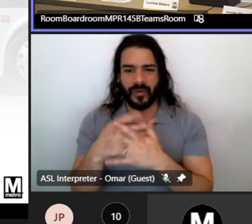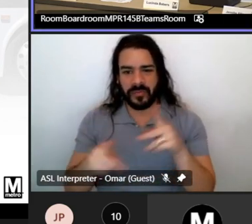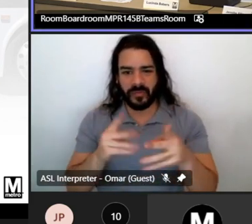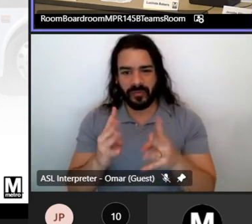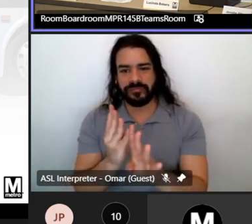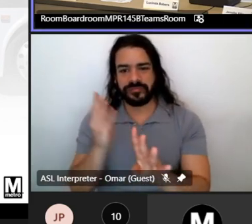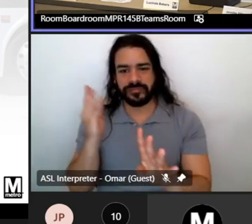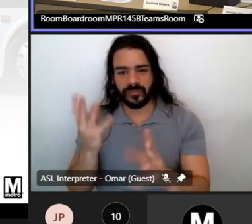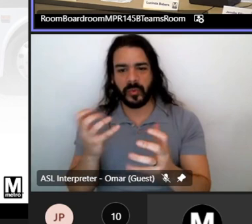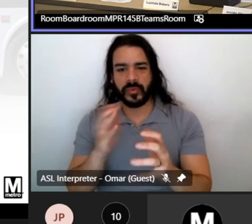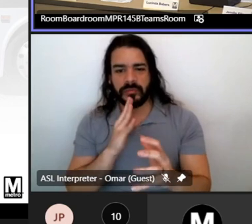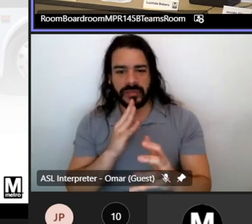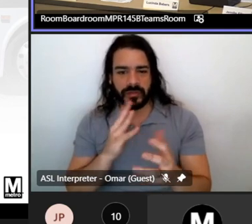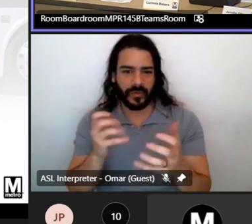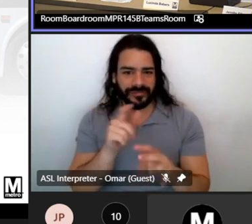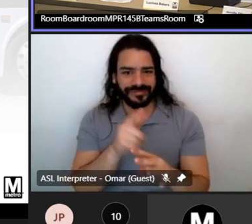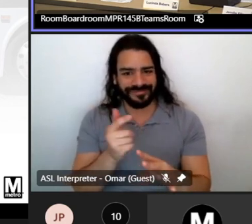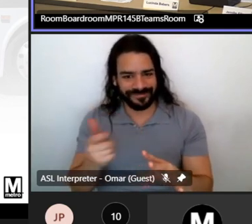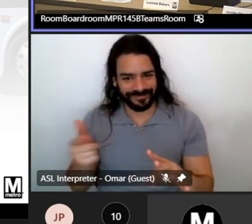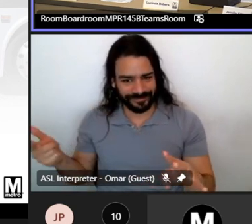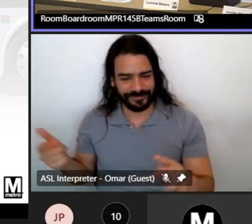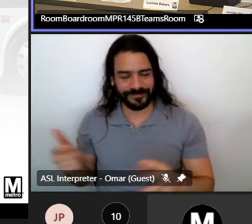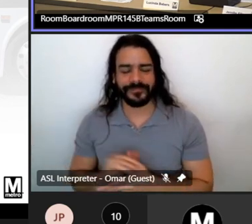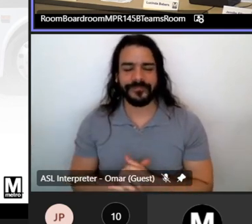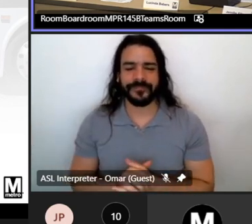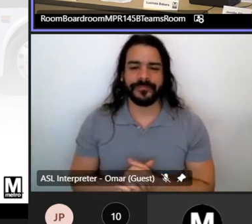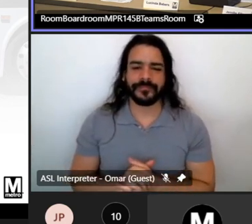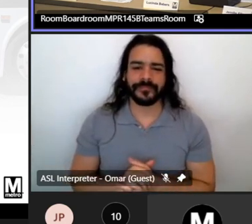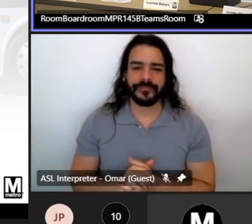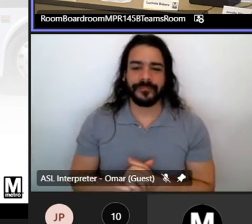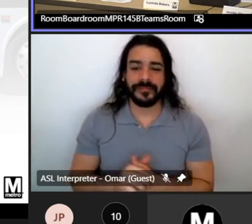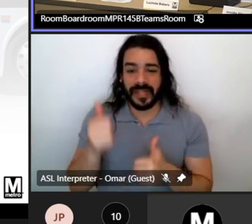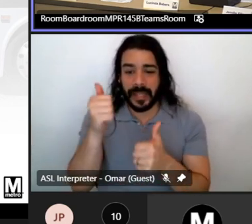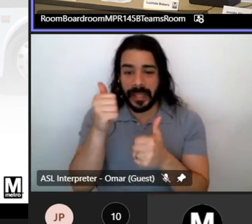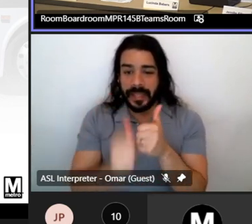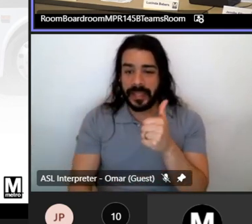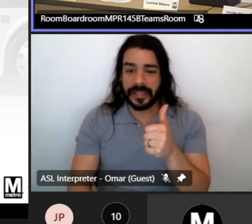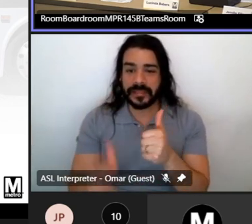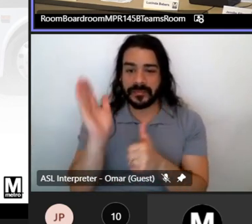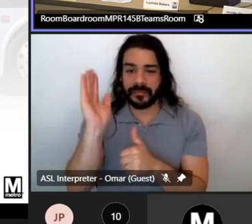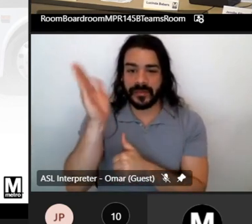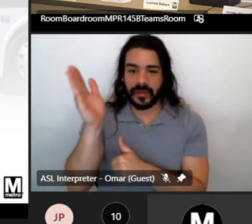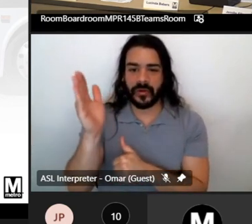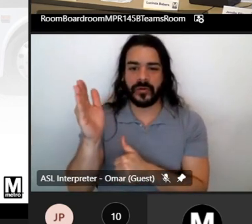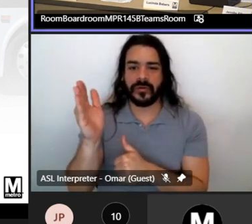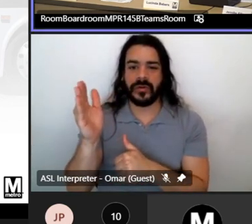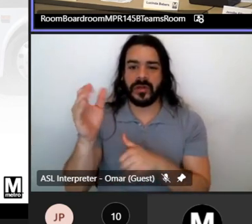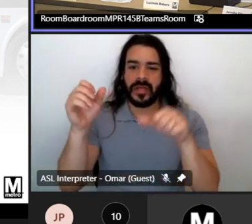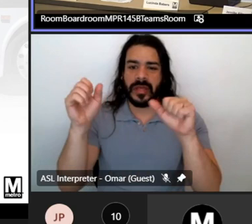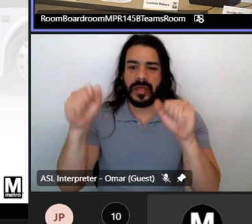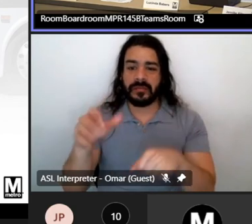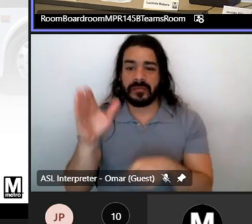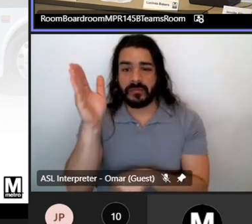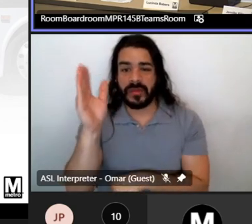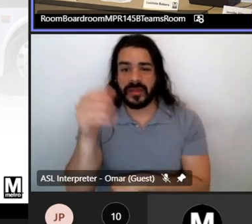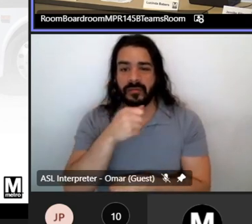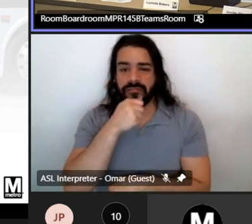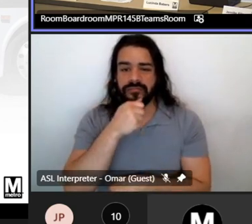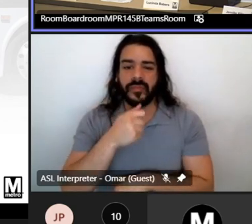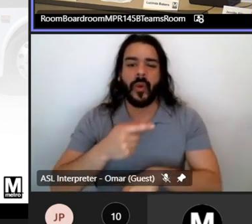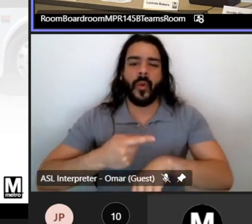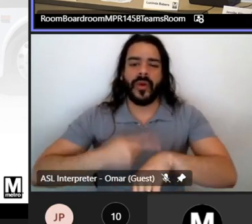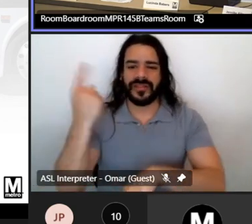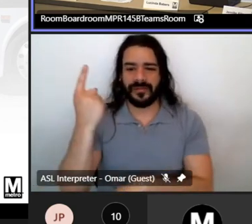heard. I also want to note that each speaker is only able to speak once at each